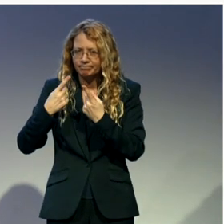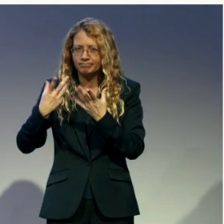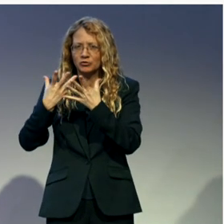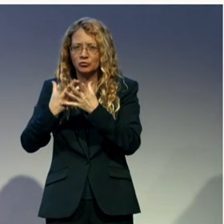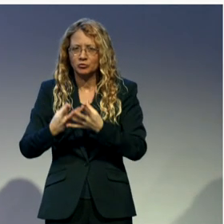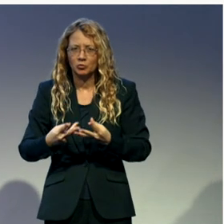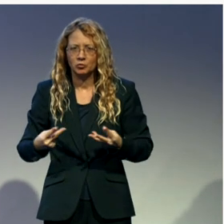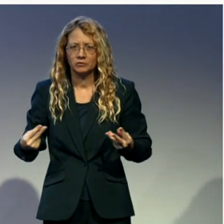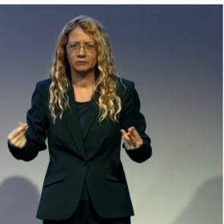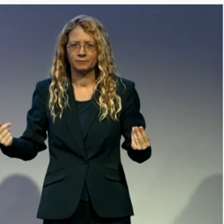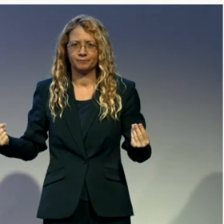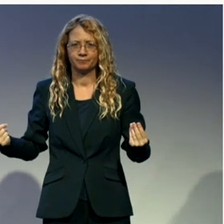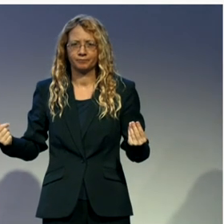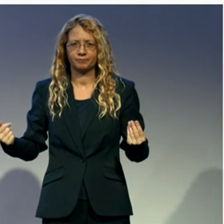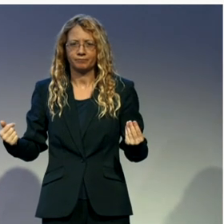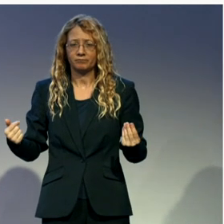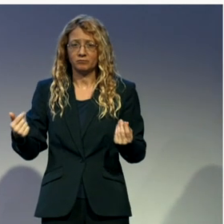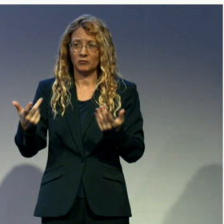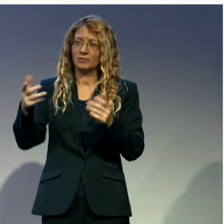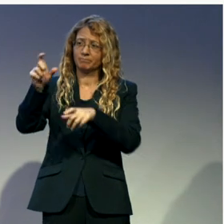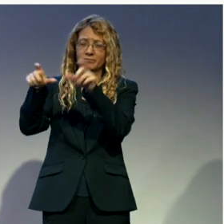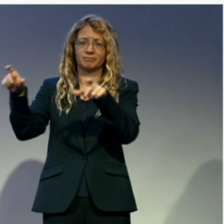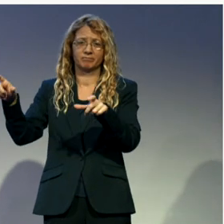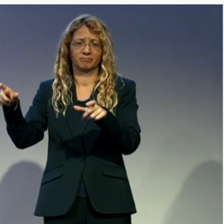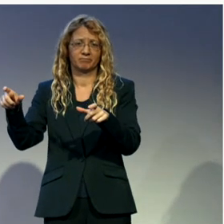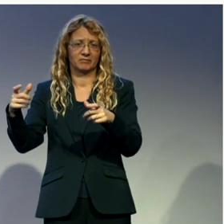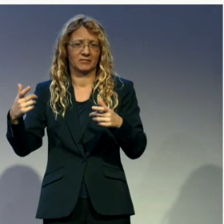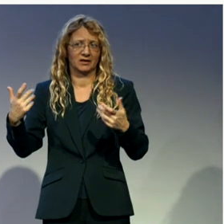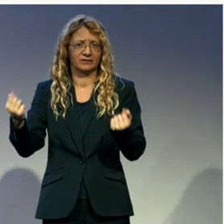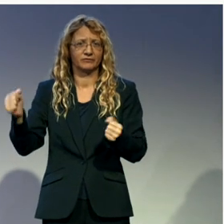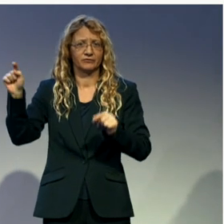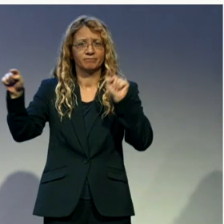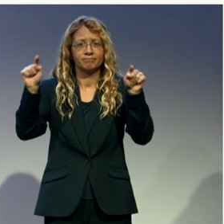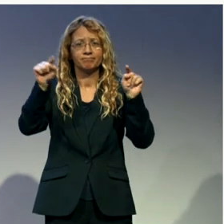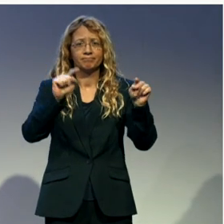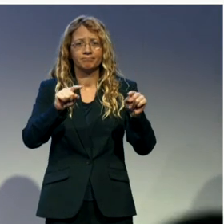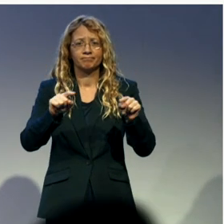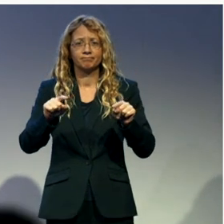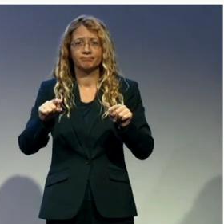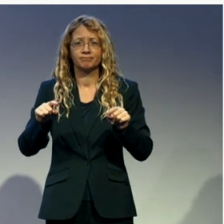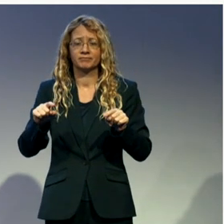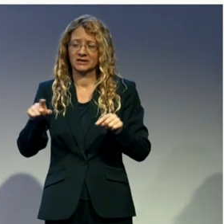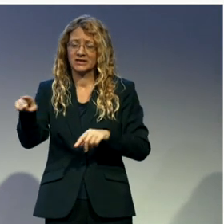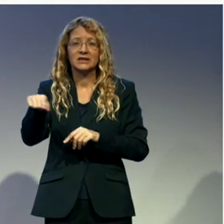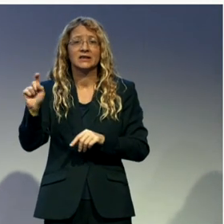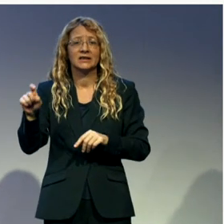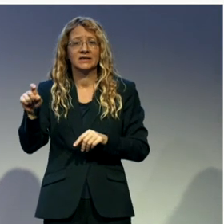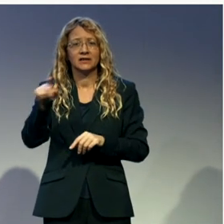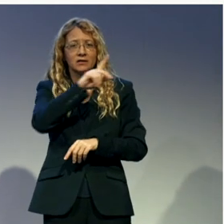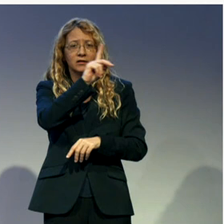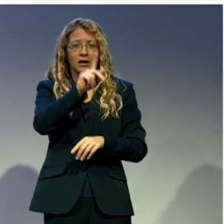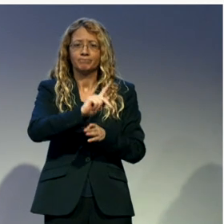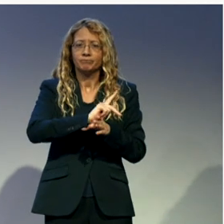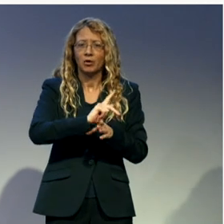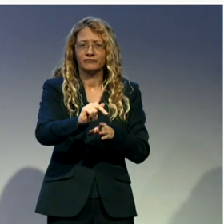The solution is that you have professional staff that at the end, we also heard they have a change in attitude